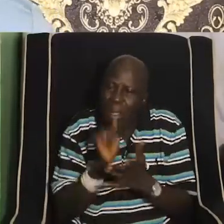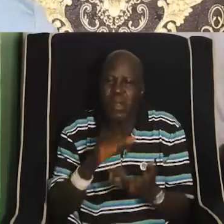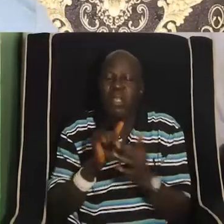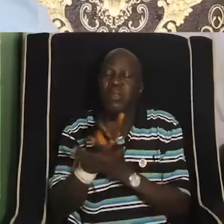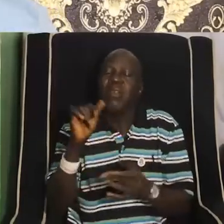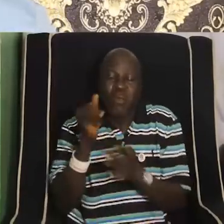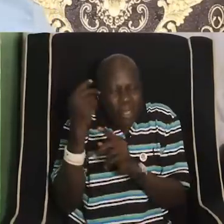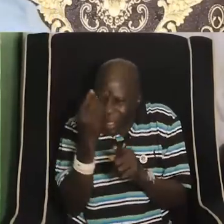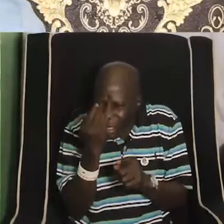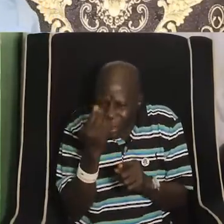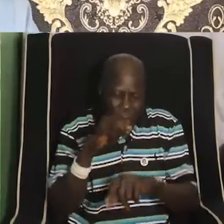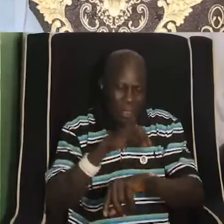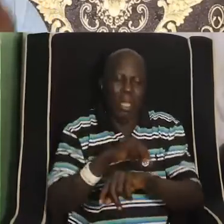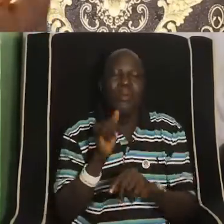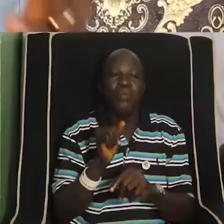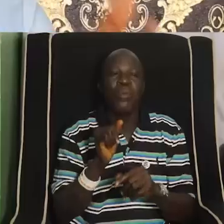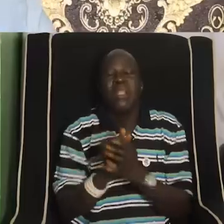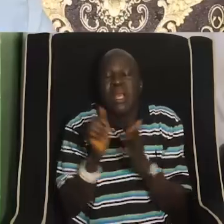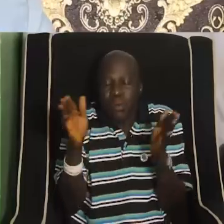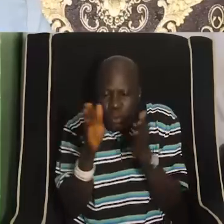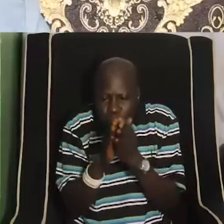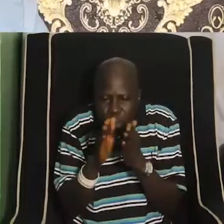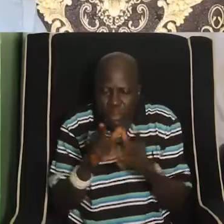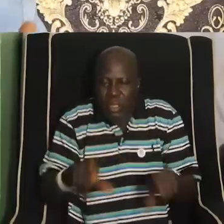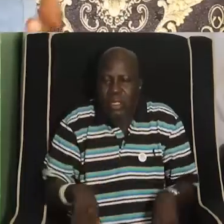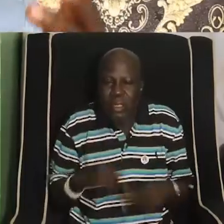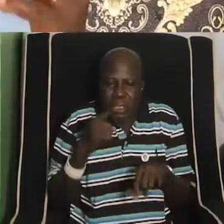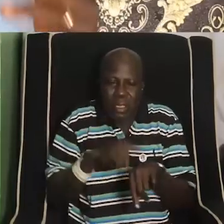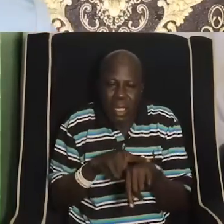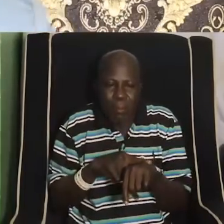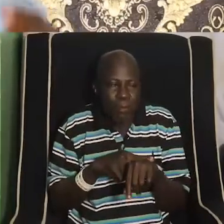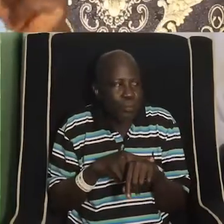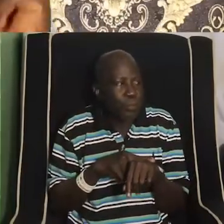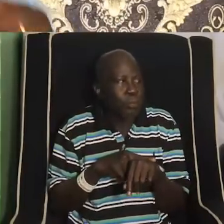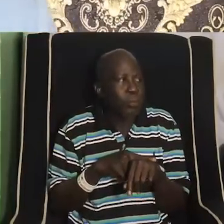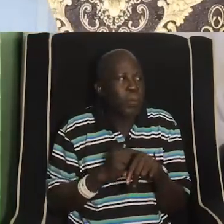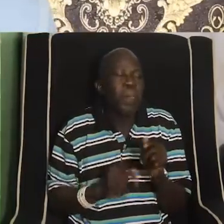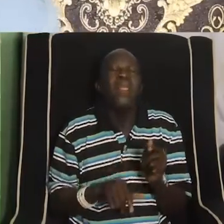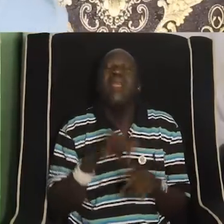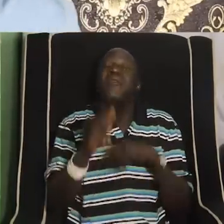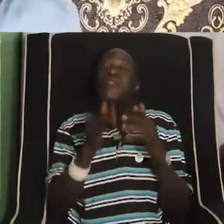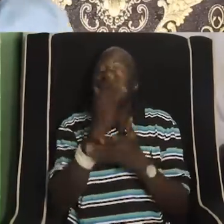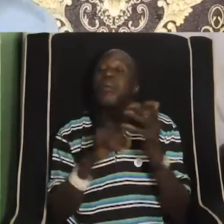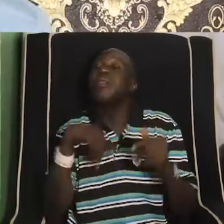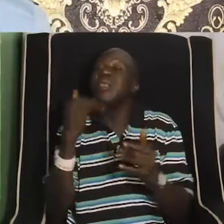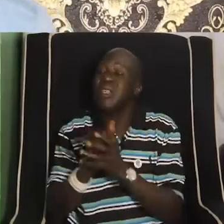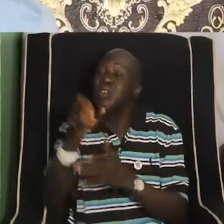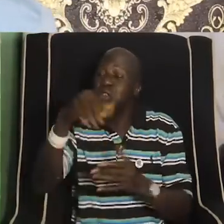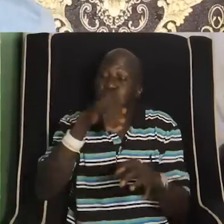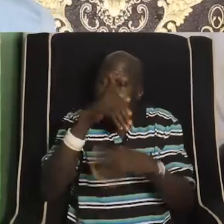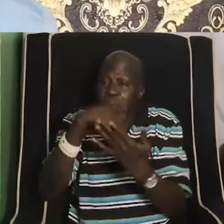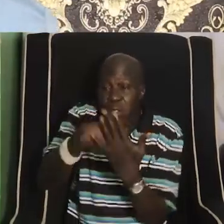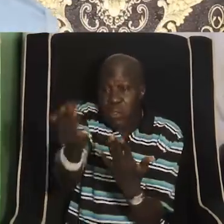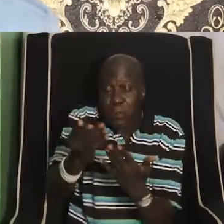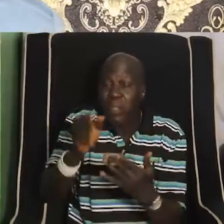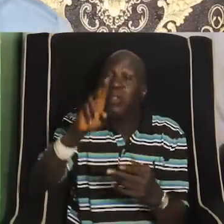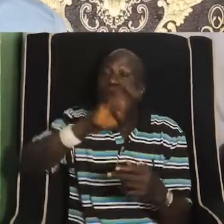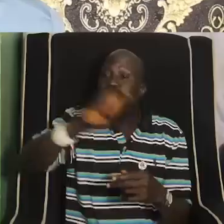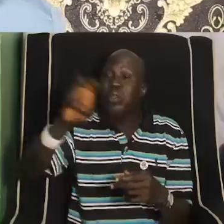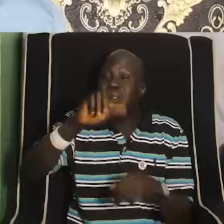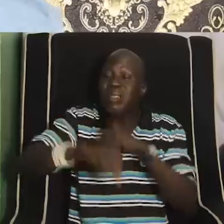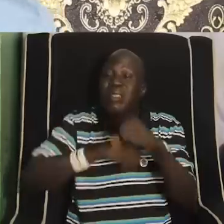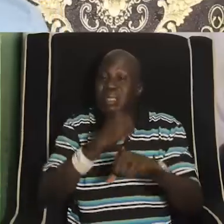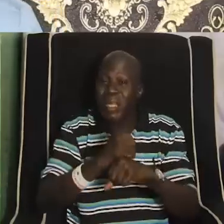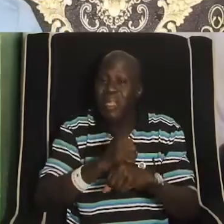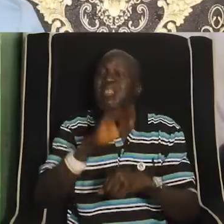got dear. He jumped for a limited time. Just limited time. But then you can ask about the 200 years. Did somebody tell you that you spent 200 years on